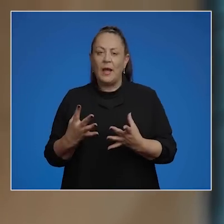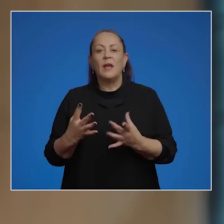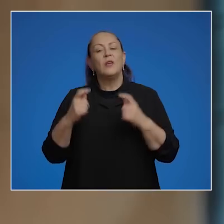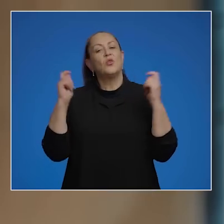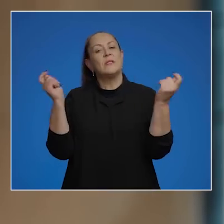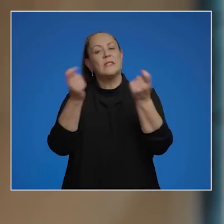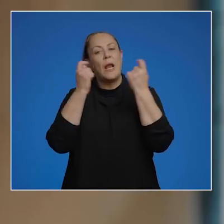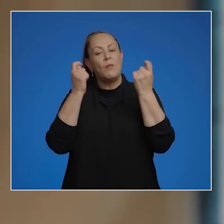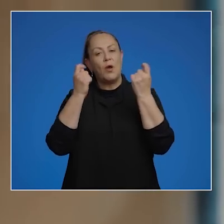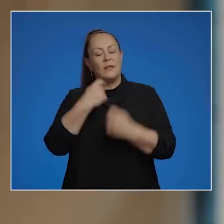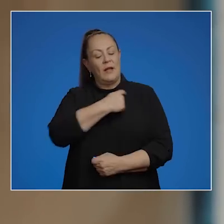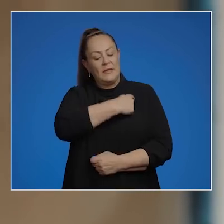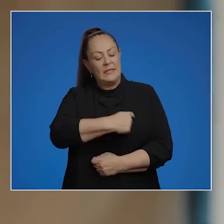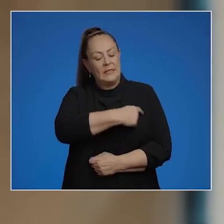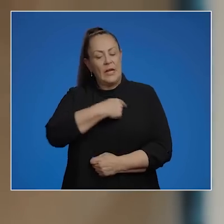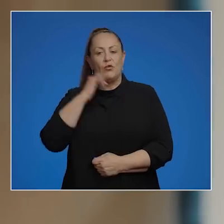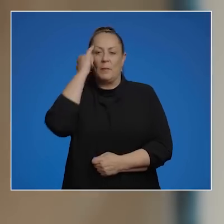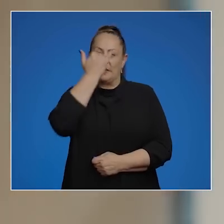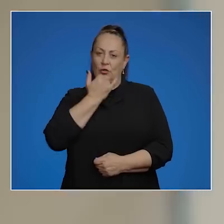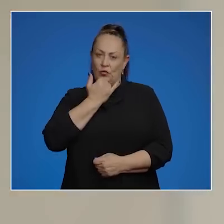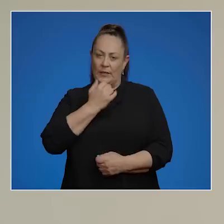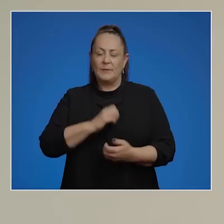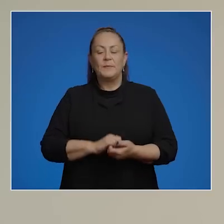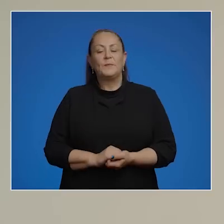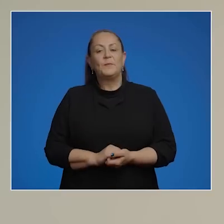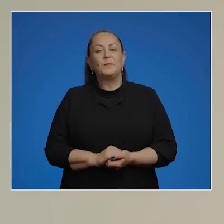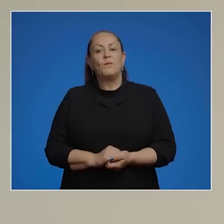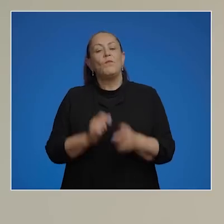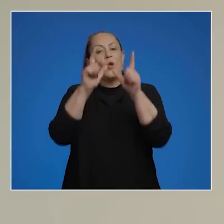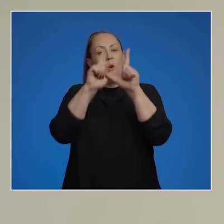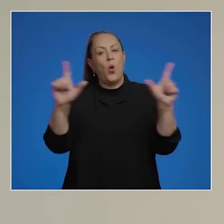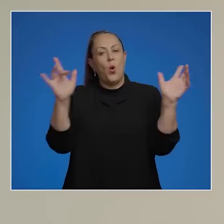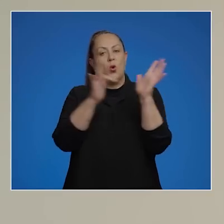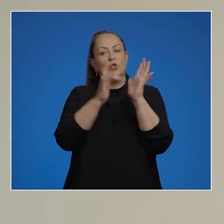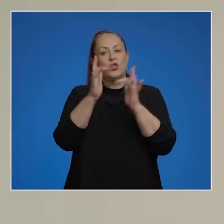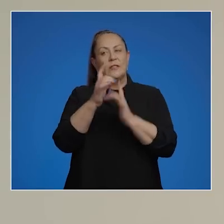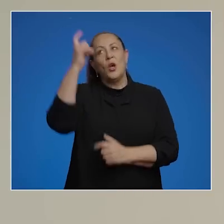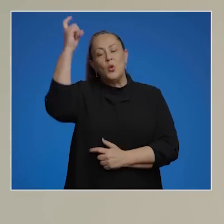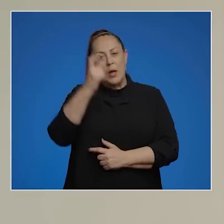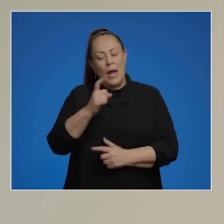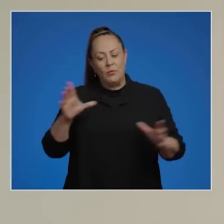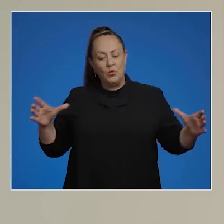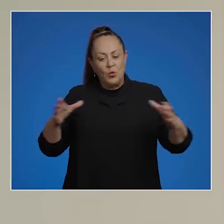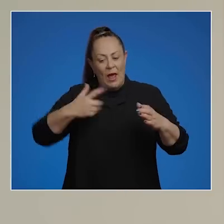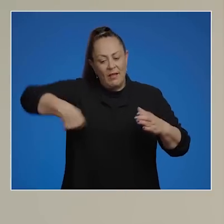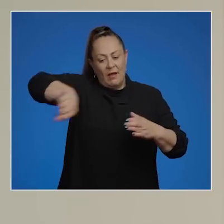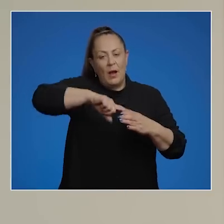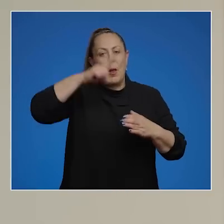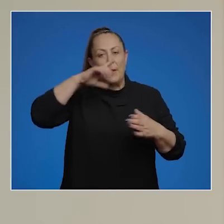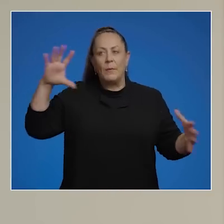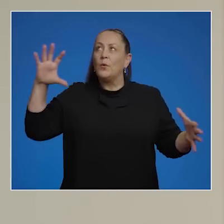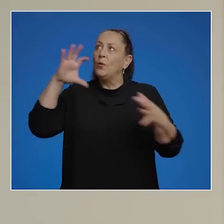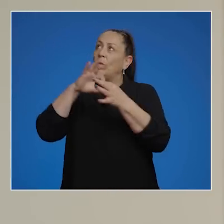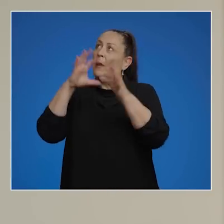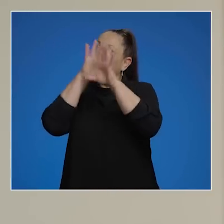To celebrate the sacred mysteries. Lord Jesus, you came to gather the nations into the peace of God's kingdom.